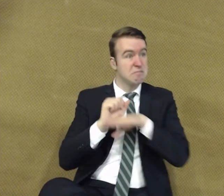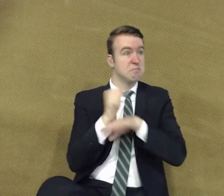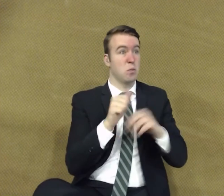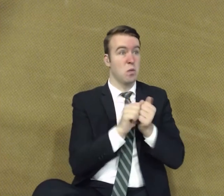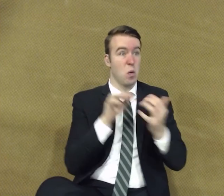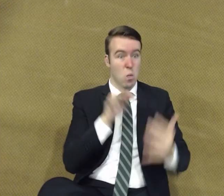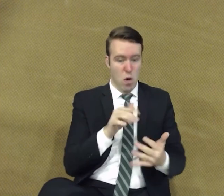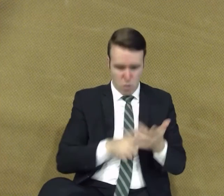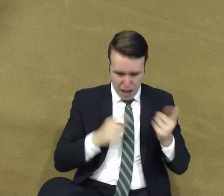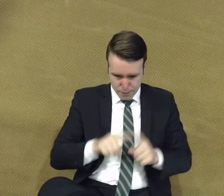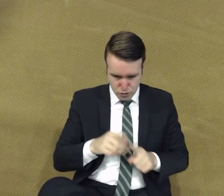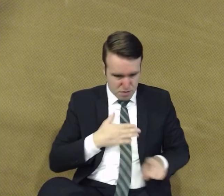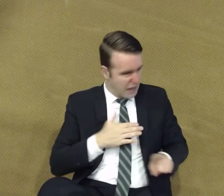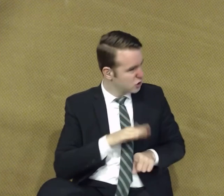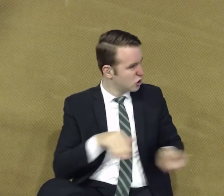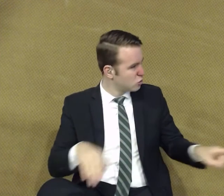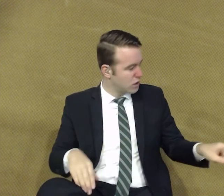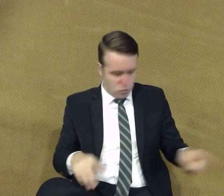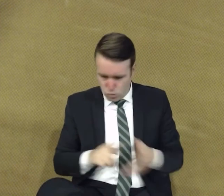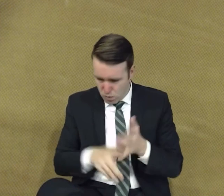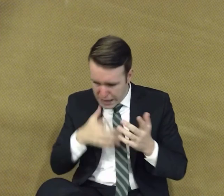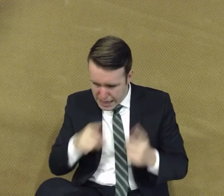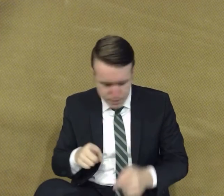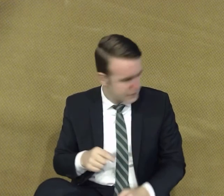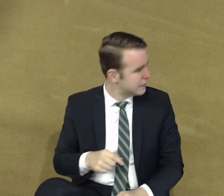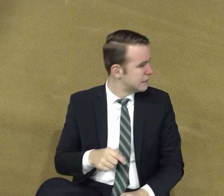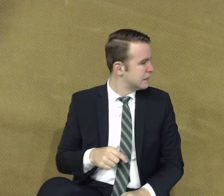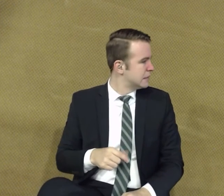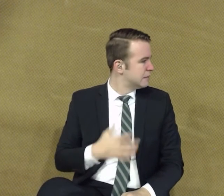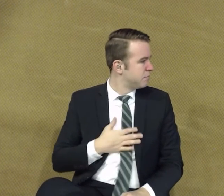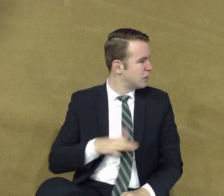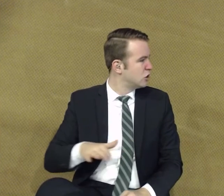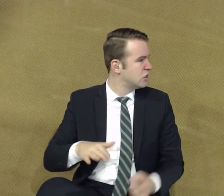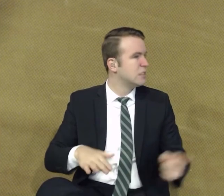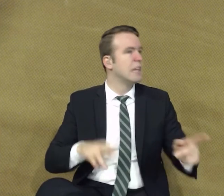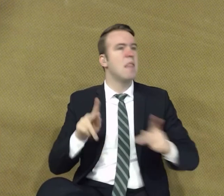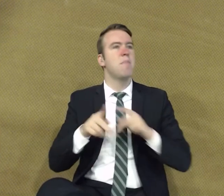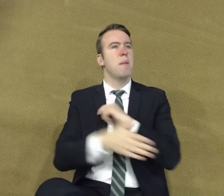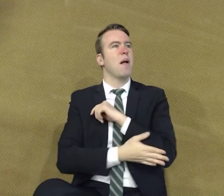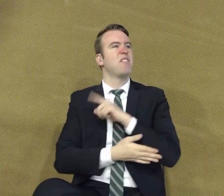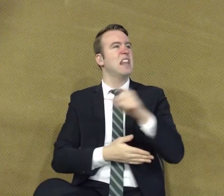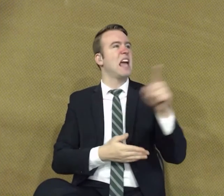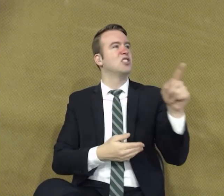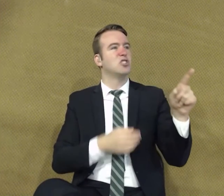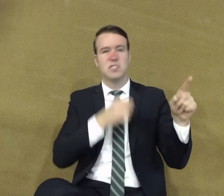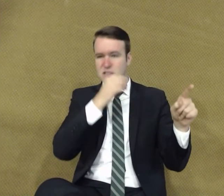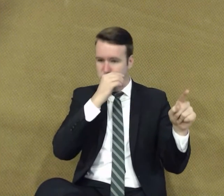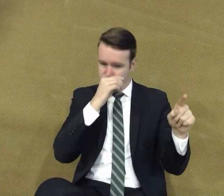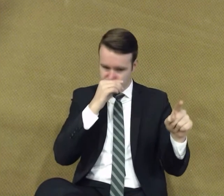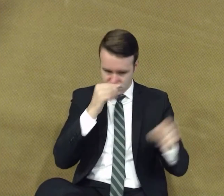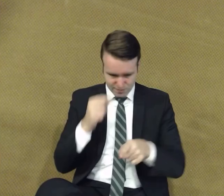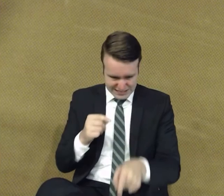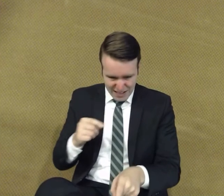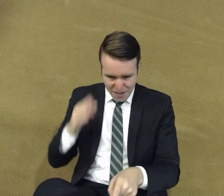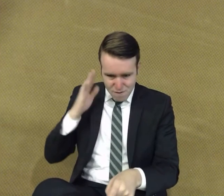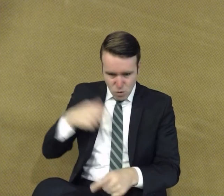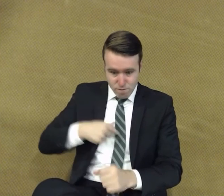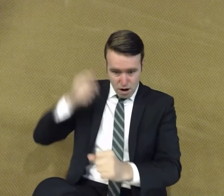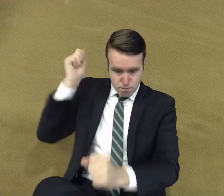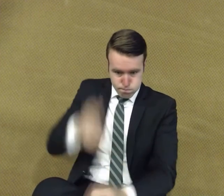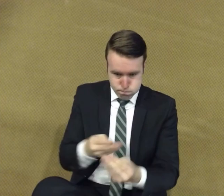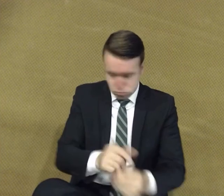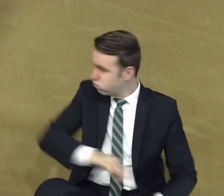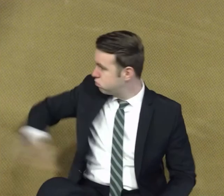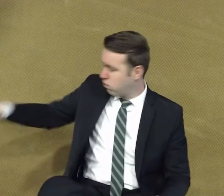in war, is able to get home and get back. What do I do? What about the people of the nation? I hold the future perhaps in my hands